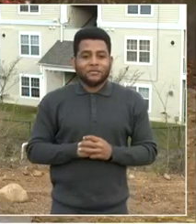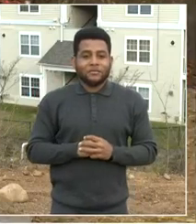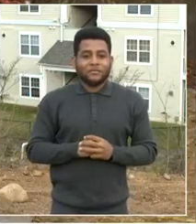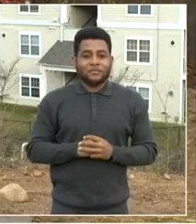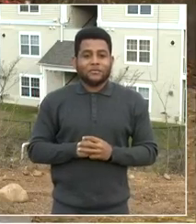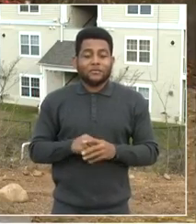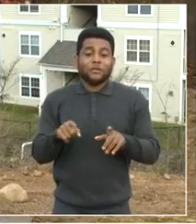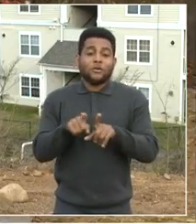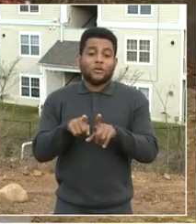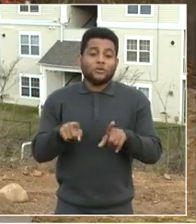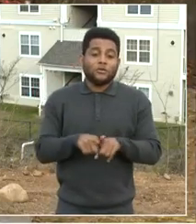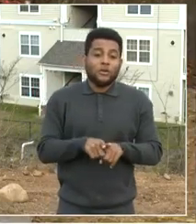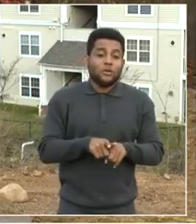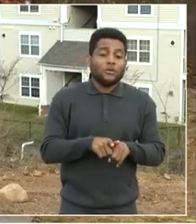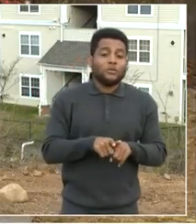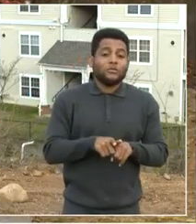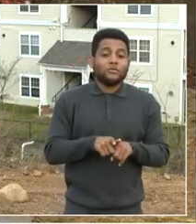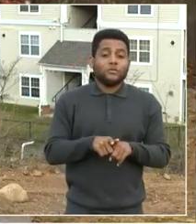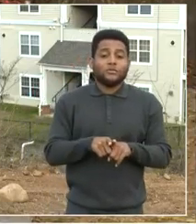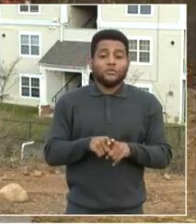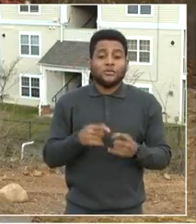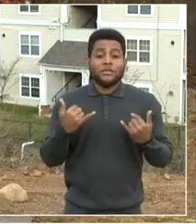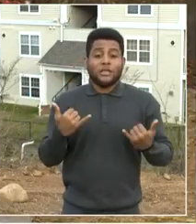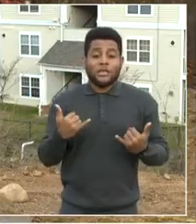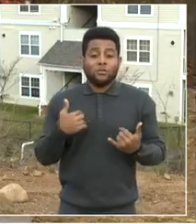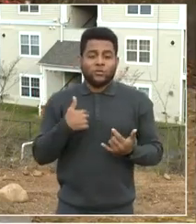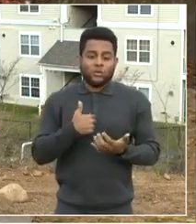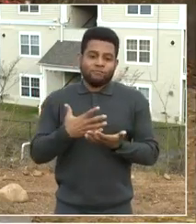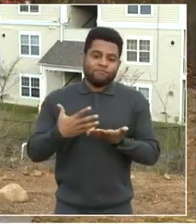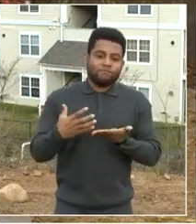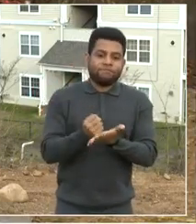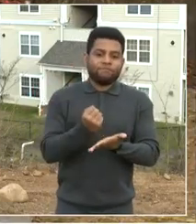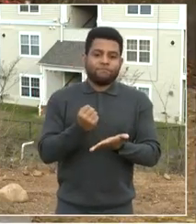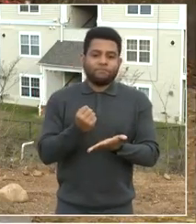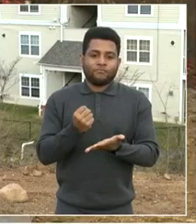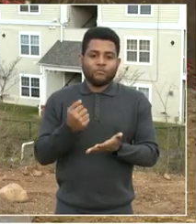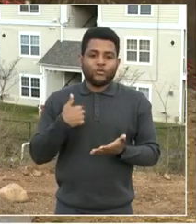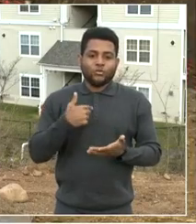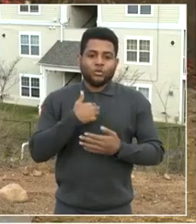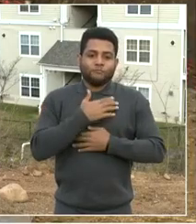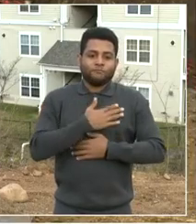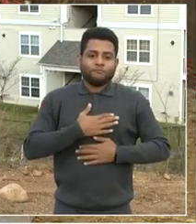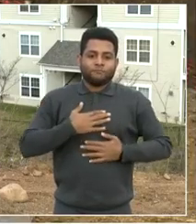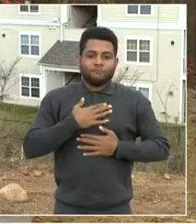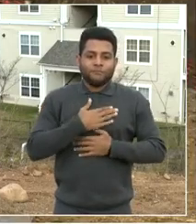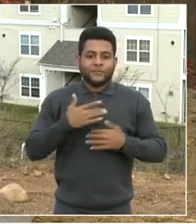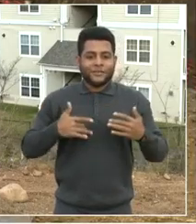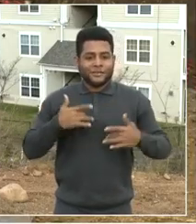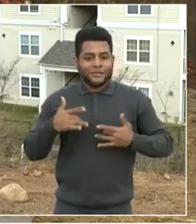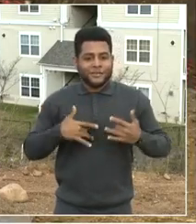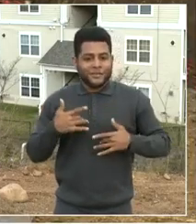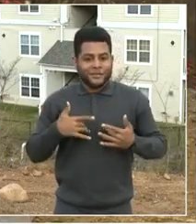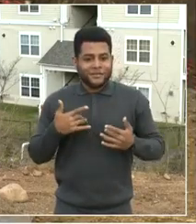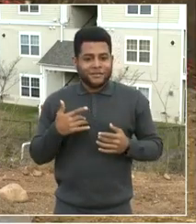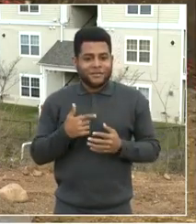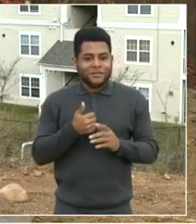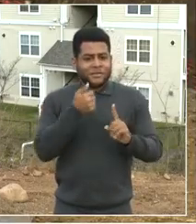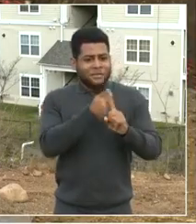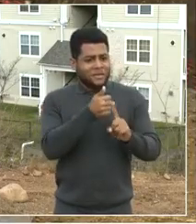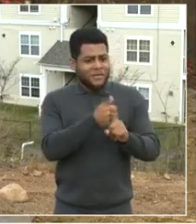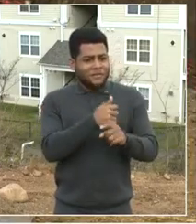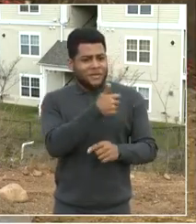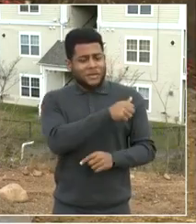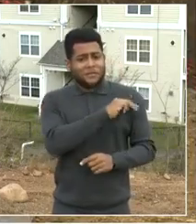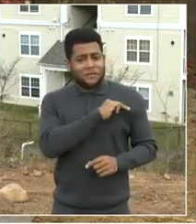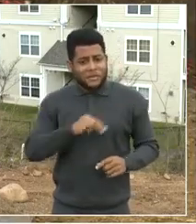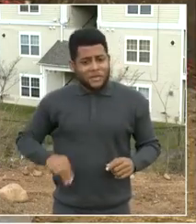And what I'd like to do now is just say that we are so fortunate that we have a mayor with the vision and the leadership